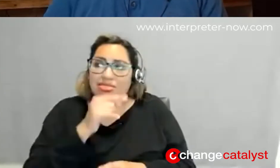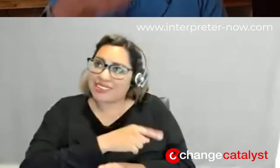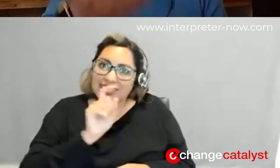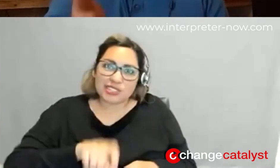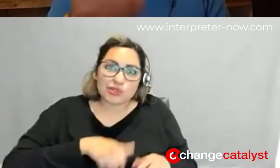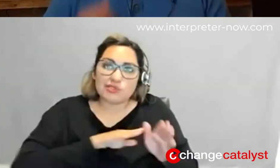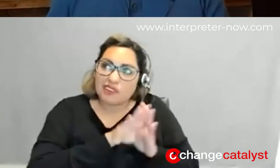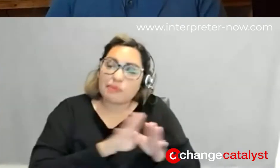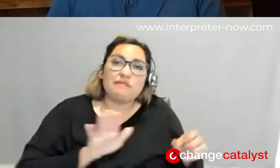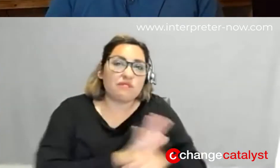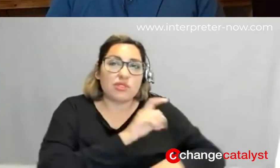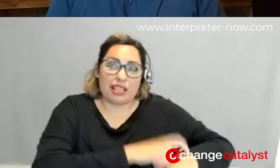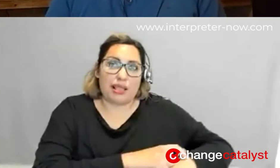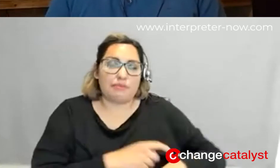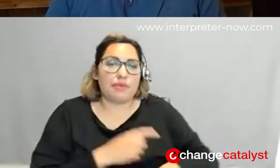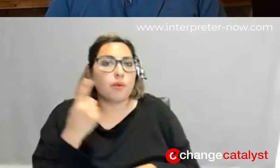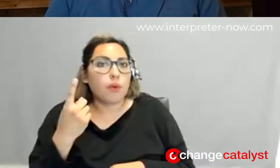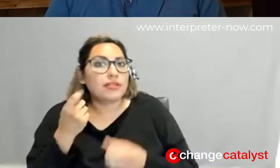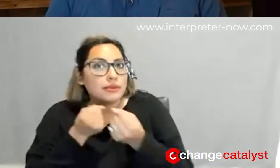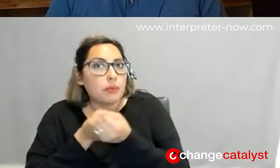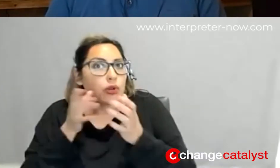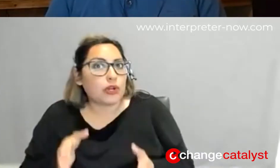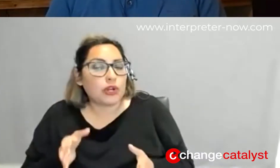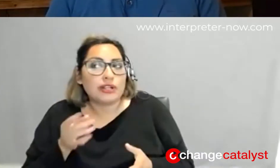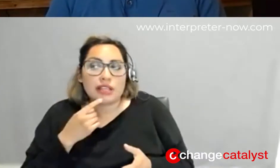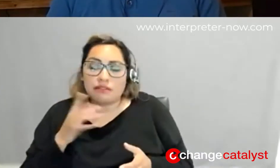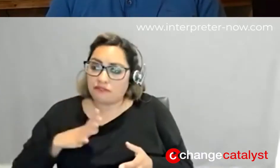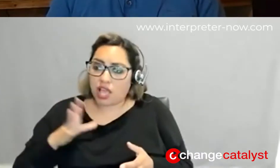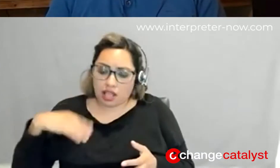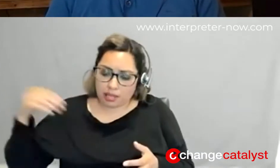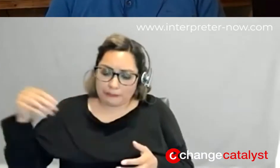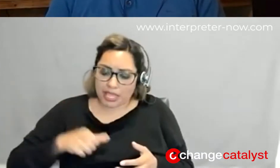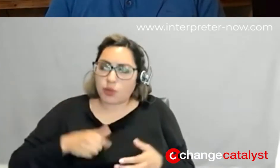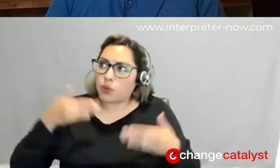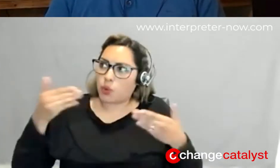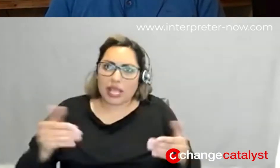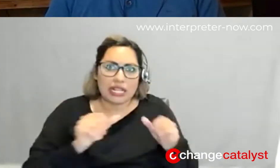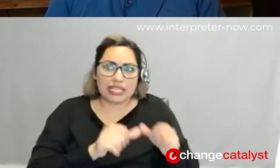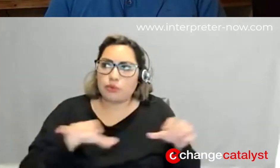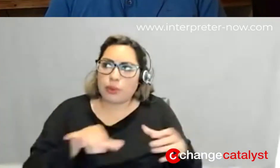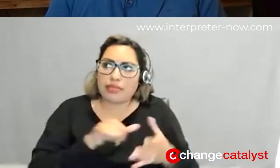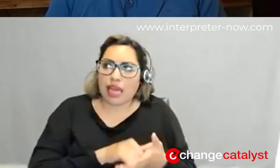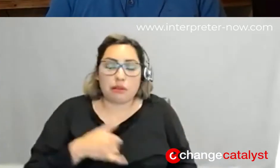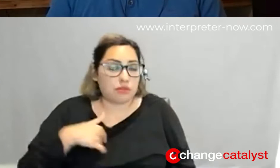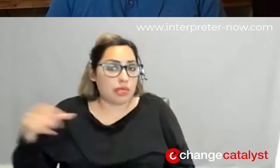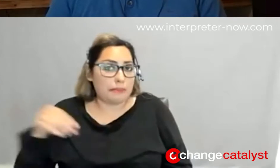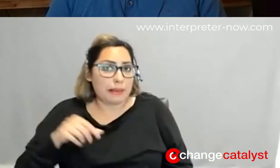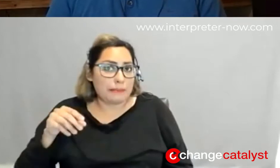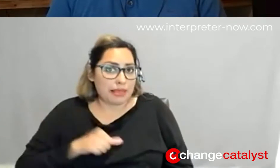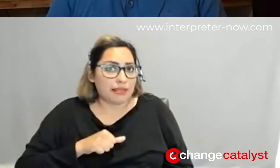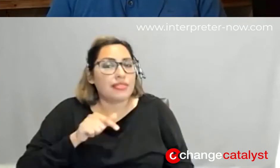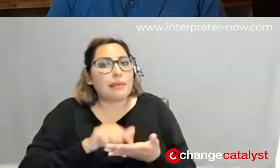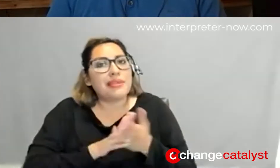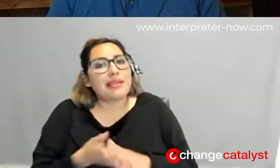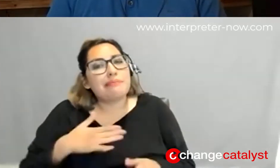And one of my supporters said, okay, I'll pay your paycheck. Keep doing that, right? So it did become my